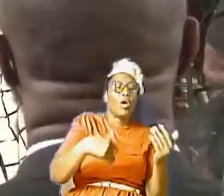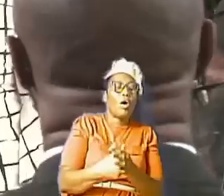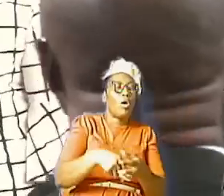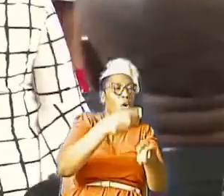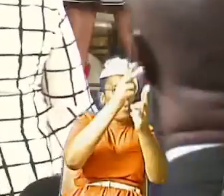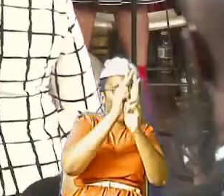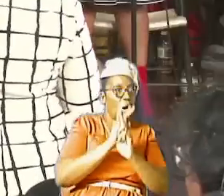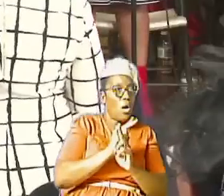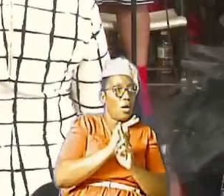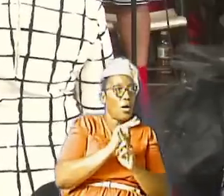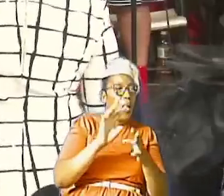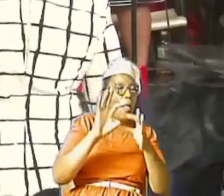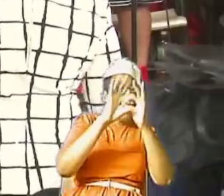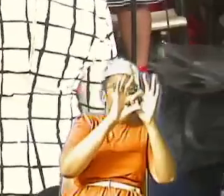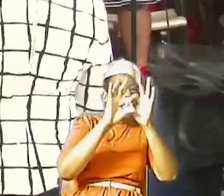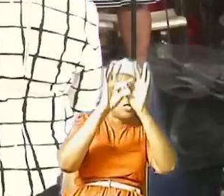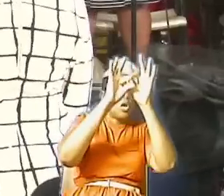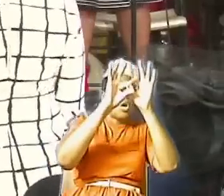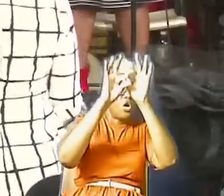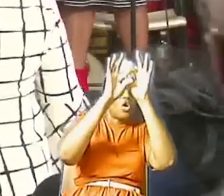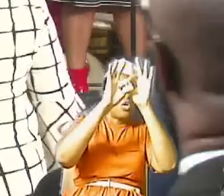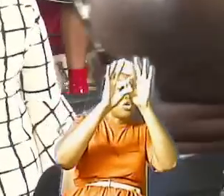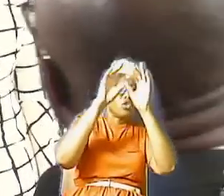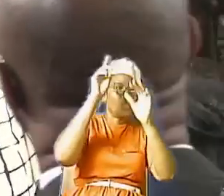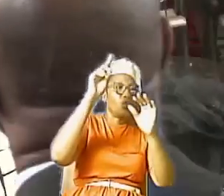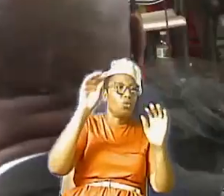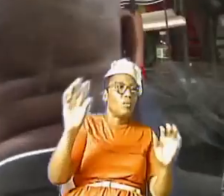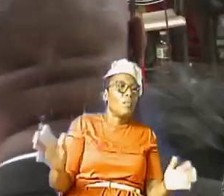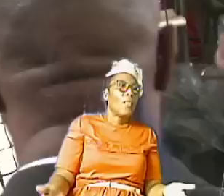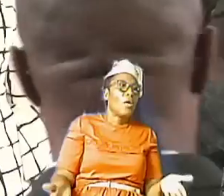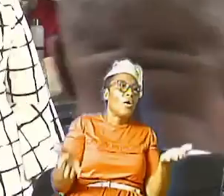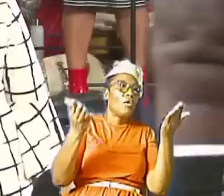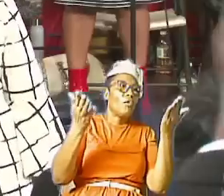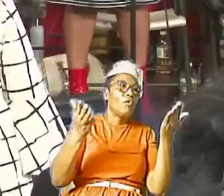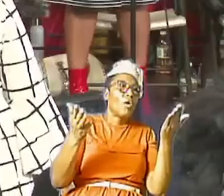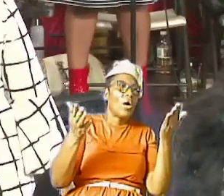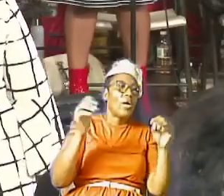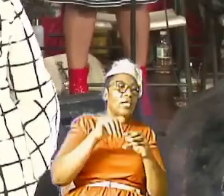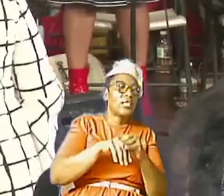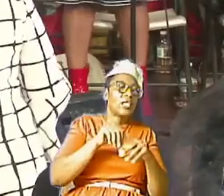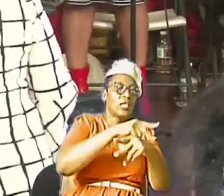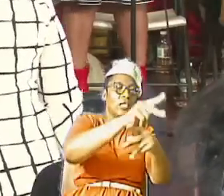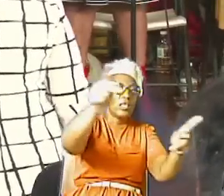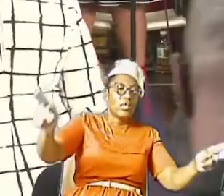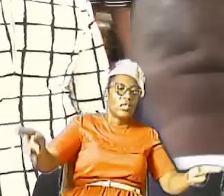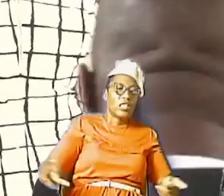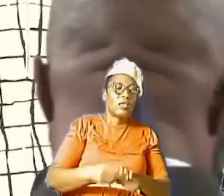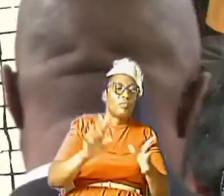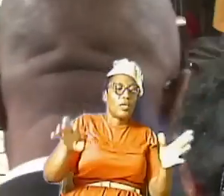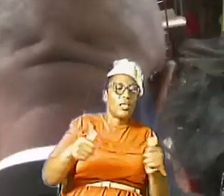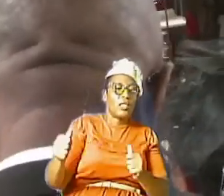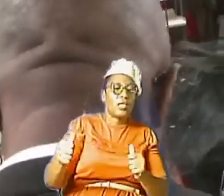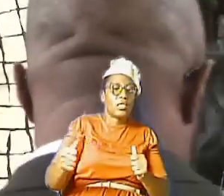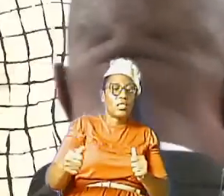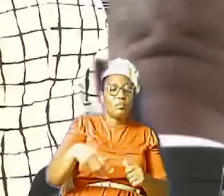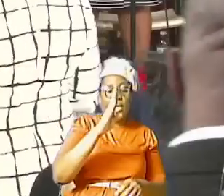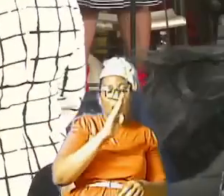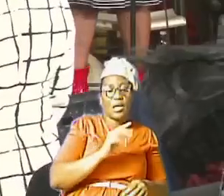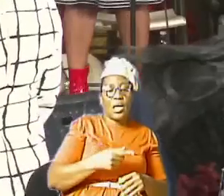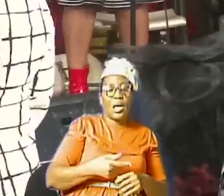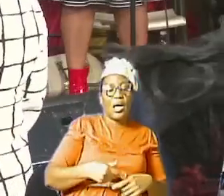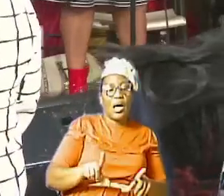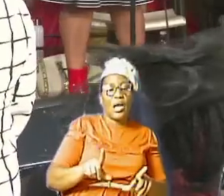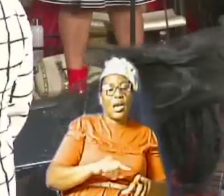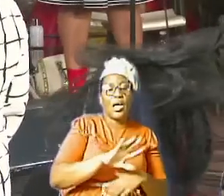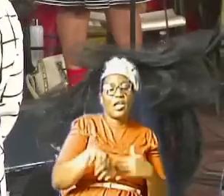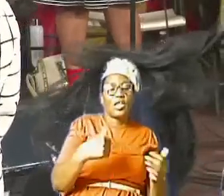the honor belongs to you. Arise in this place, mighty God, and let all your